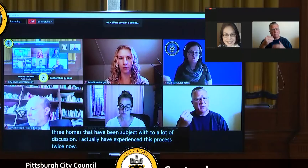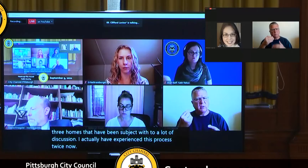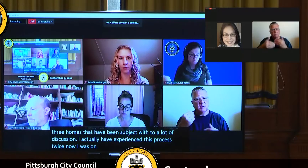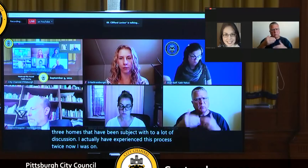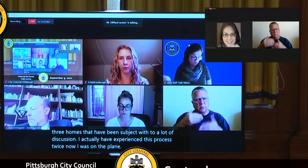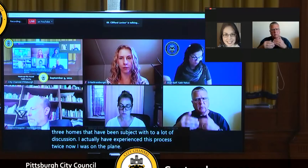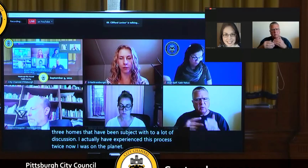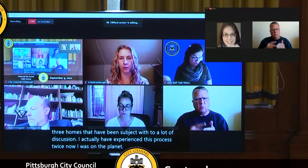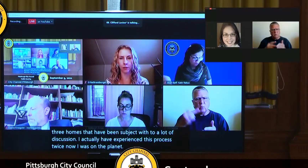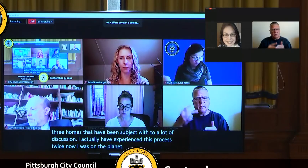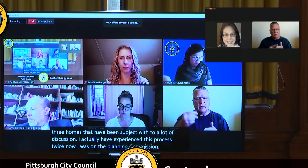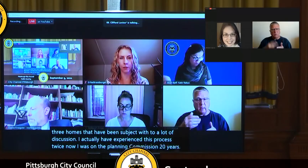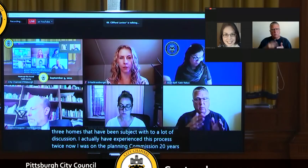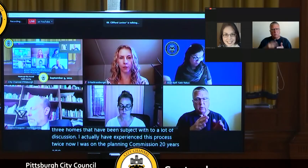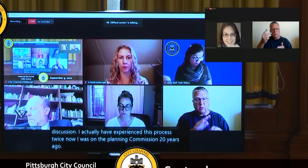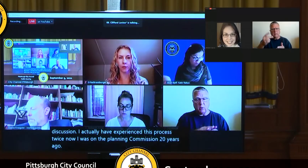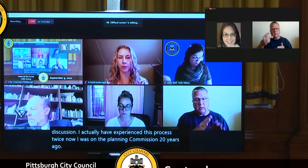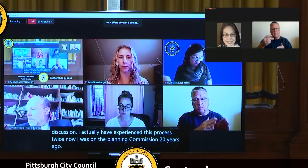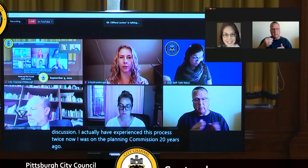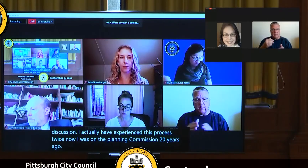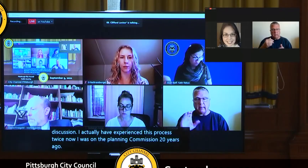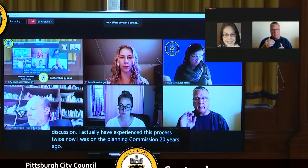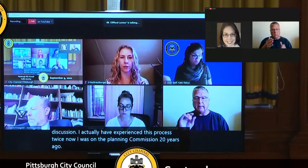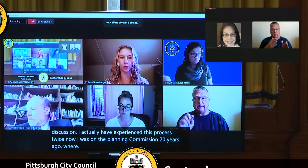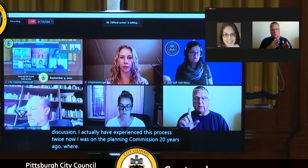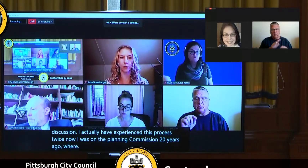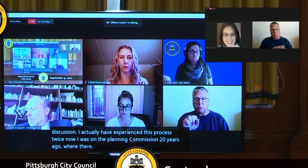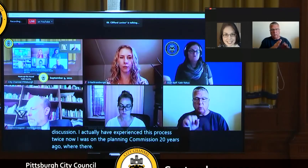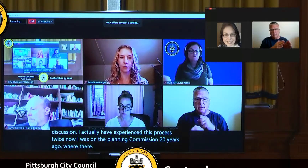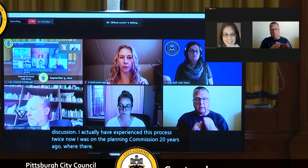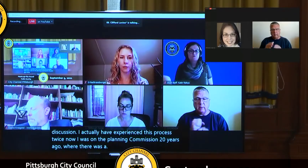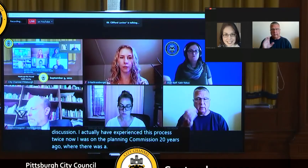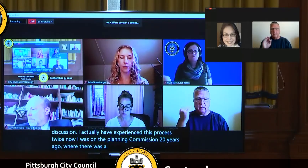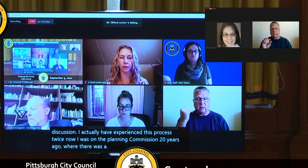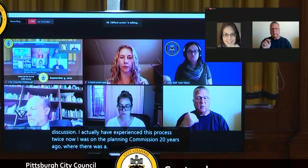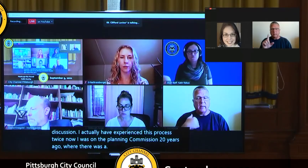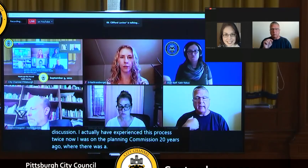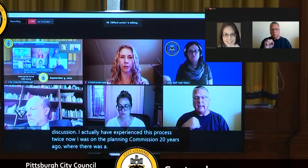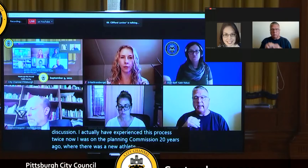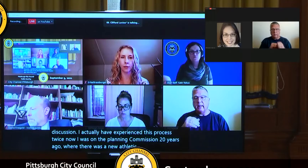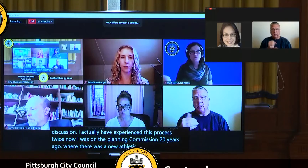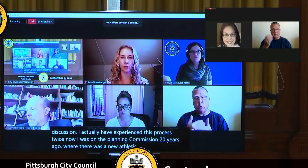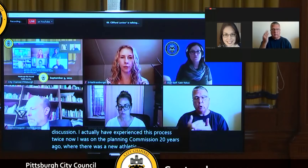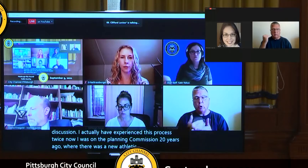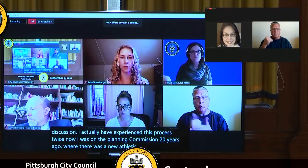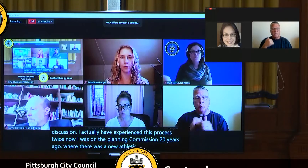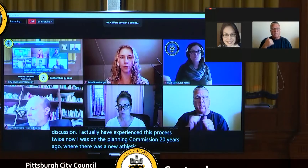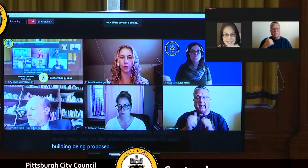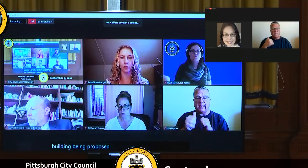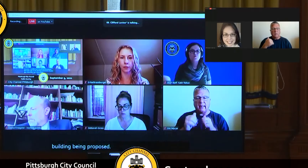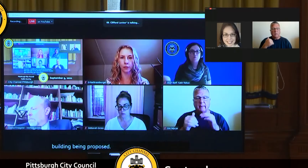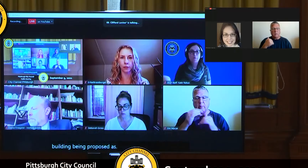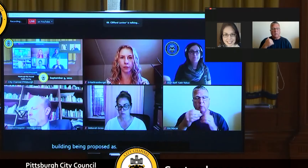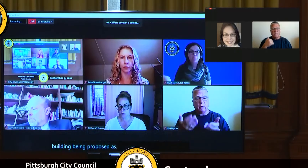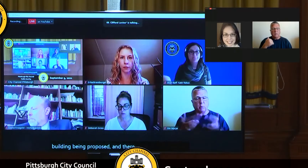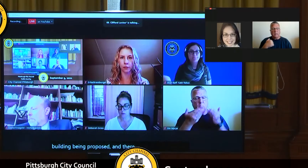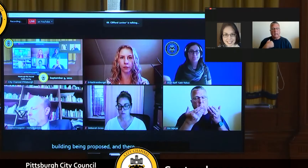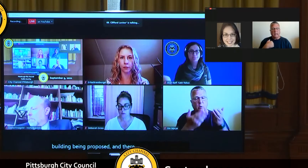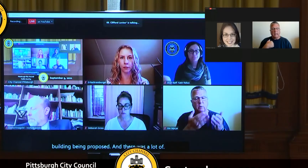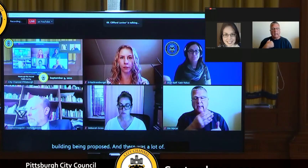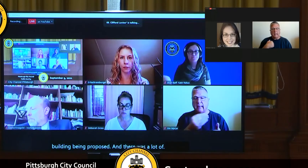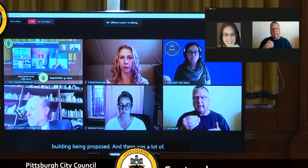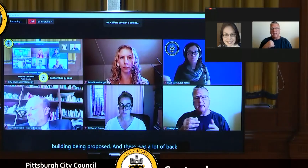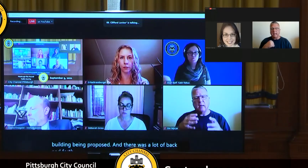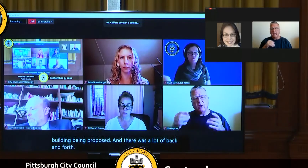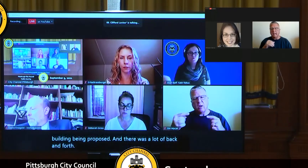Planning Commission 20 years ago, where there was a new athletic building being proposed, and there was a lot of back and